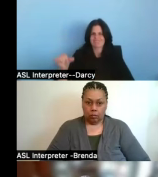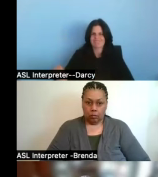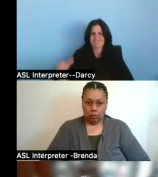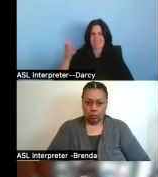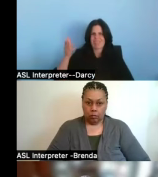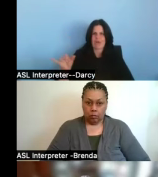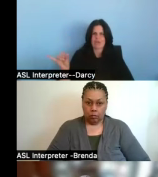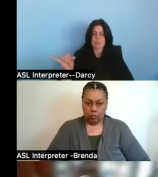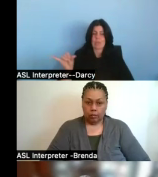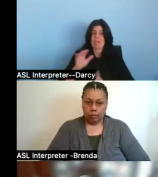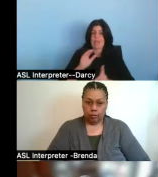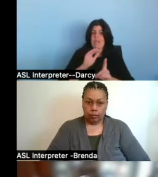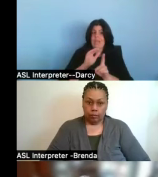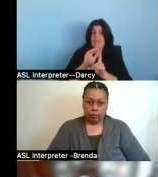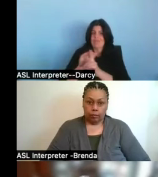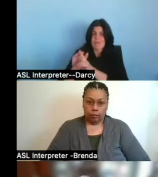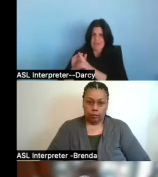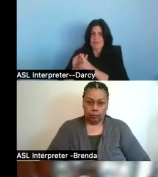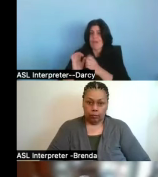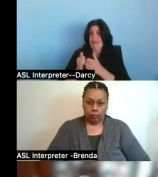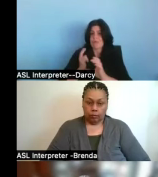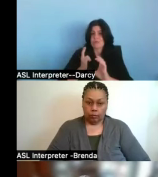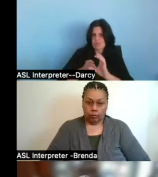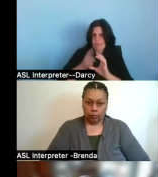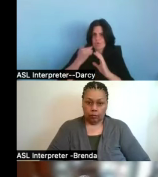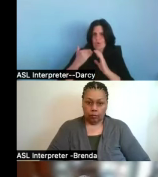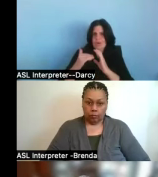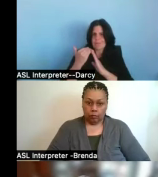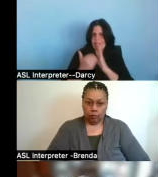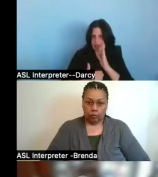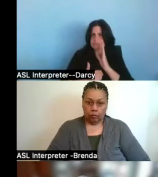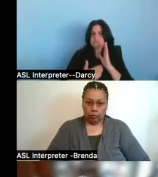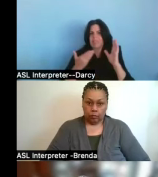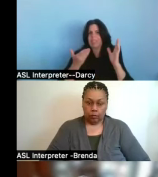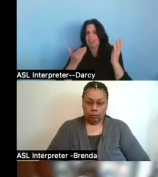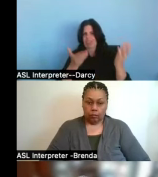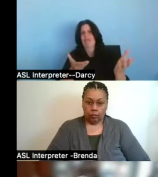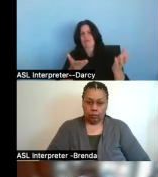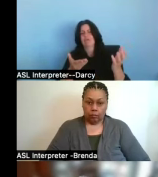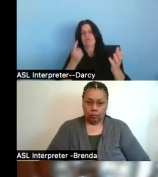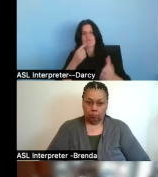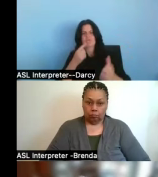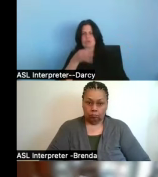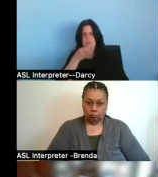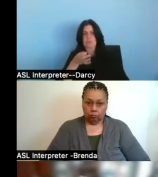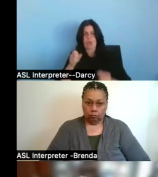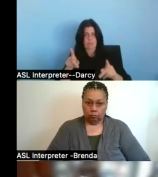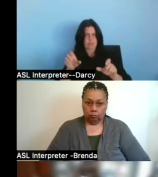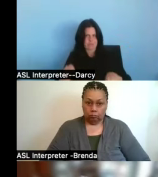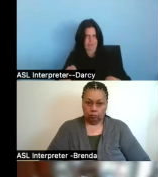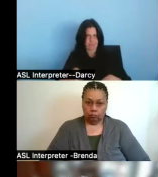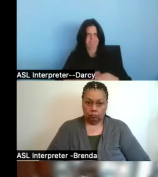Reminder that and that's how to join us to get on the email list and notifying for these upcoming opportunities.